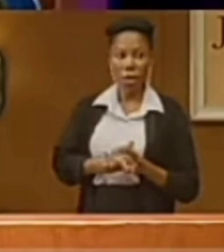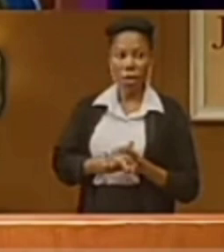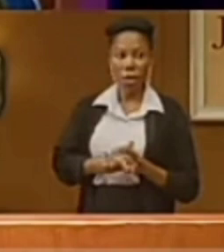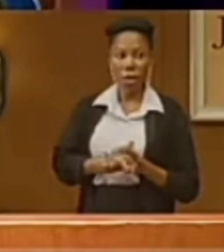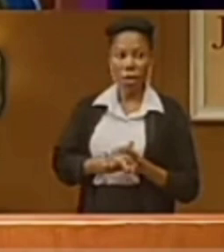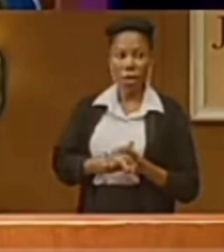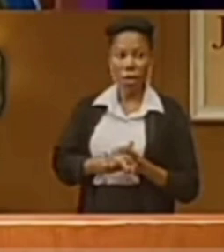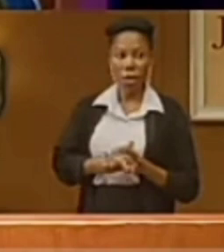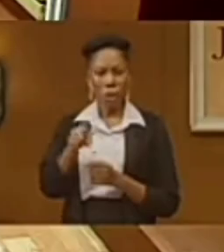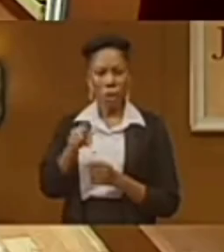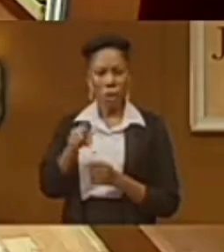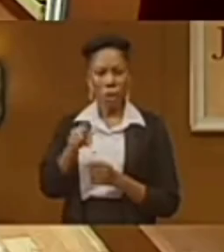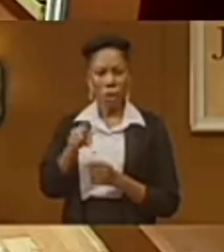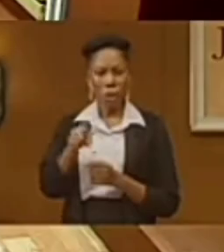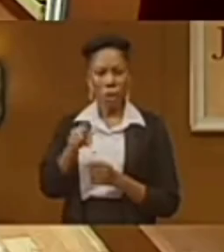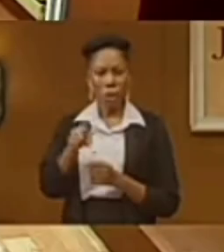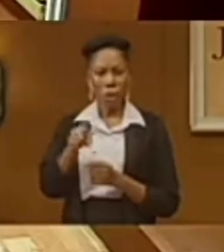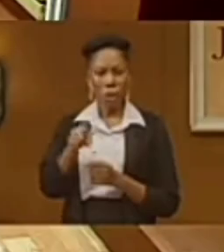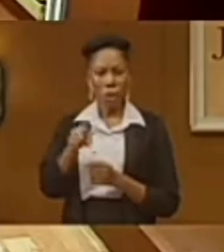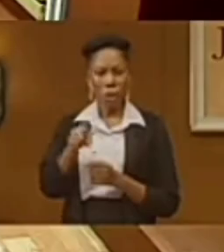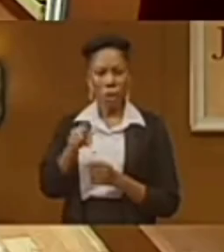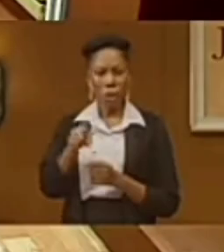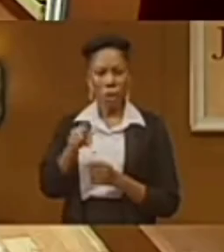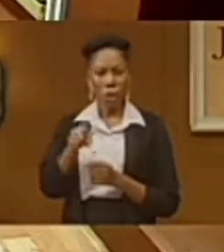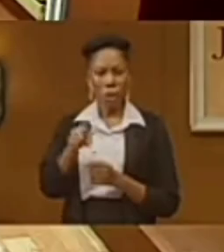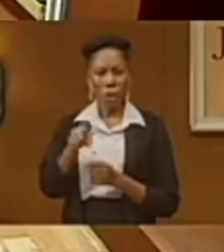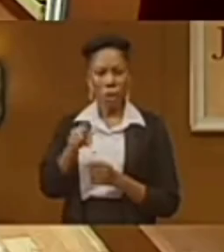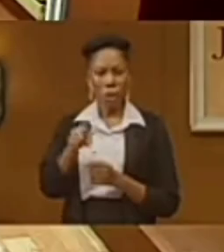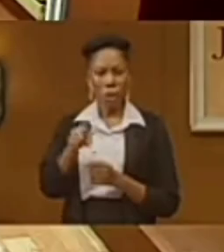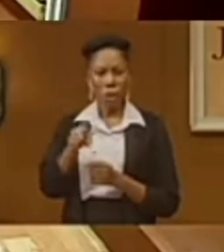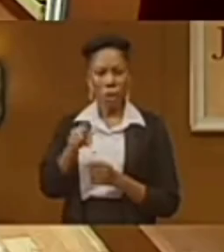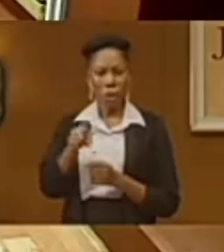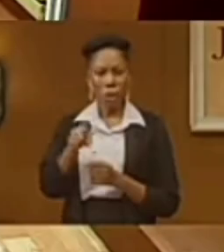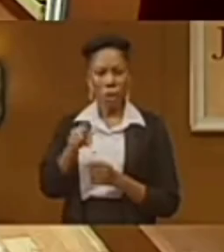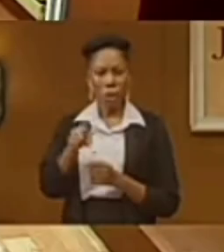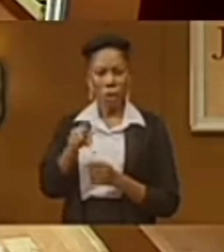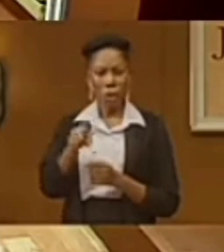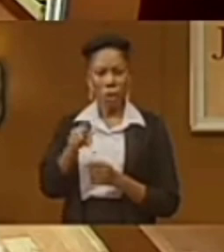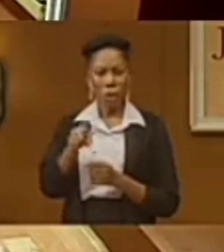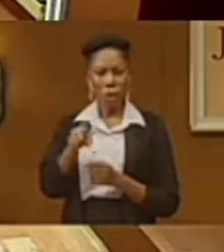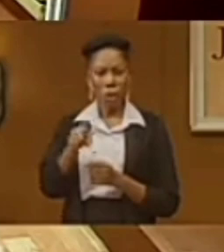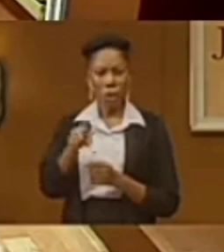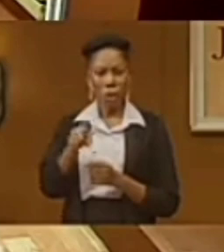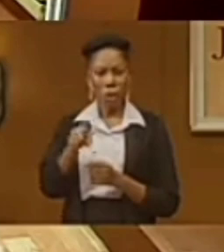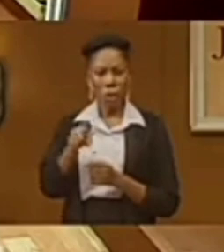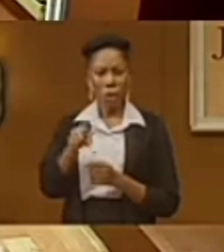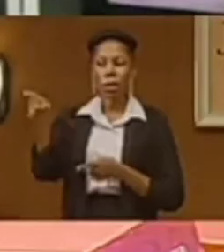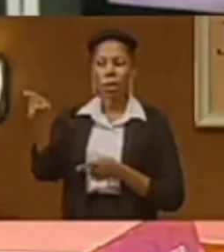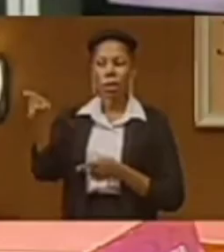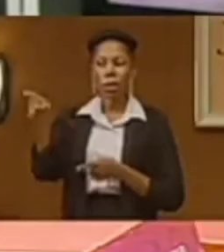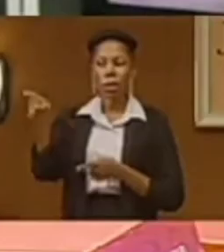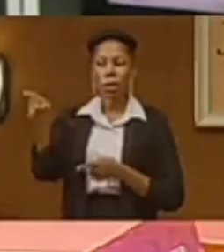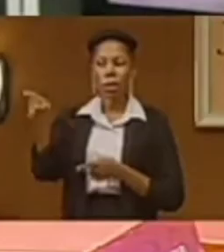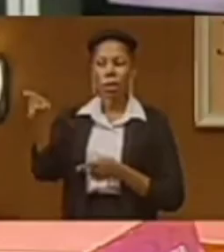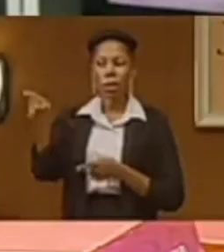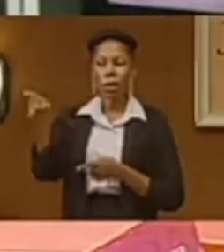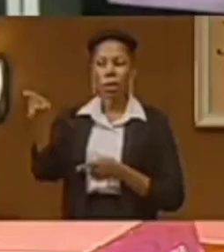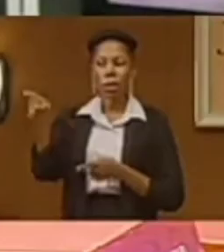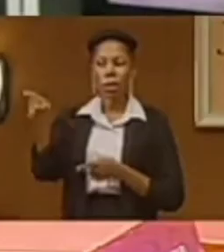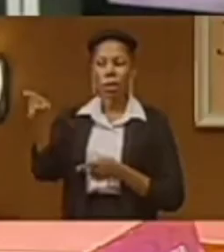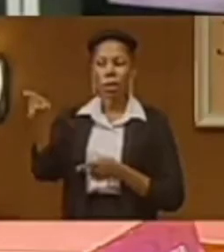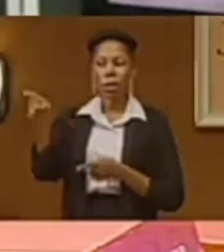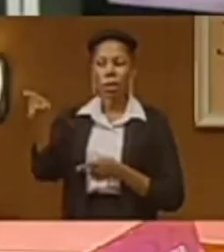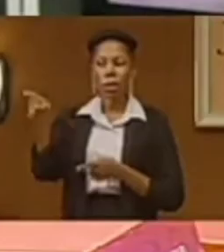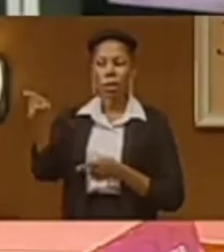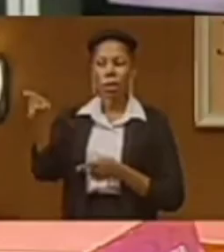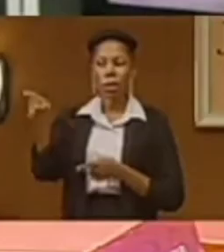marriage counseling also. But the issue is that, you know, he isn't financially okay. Like maybe